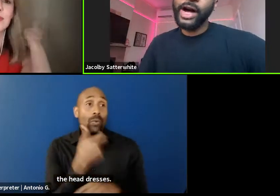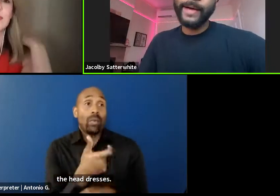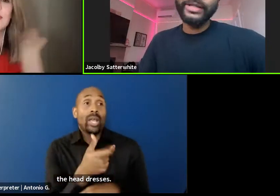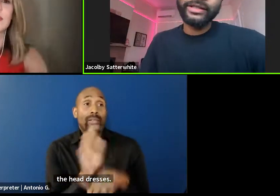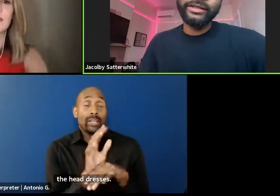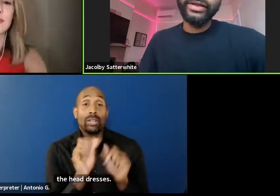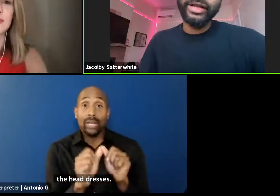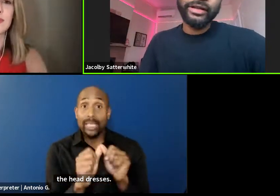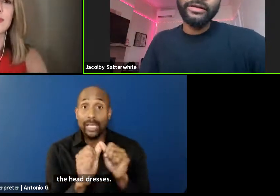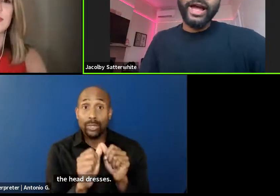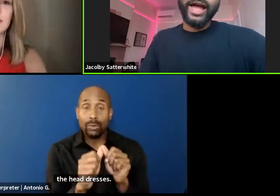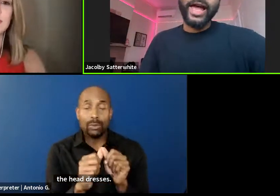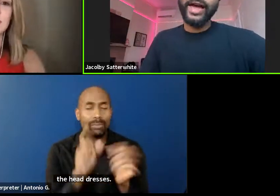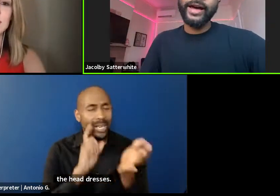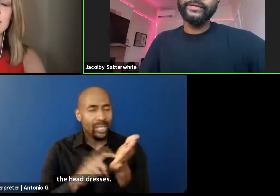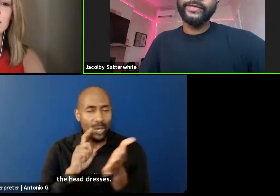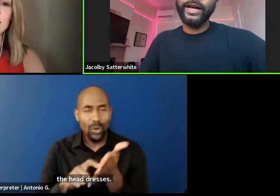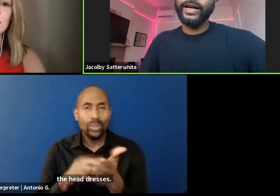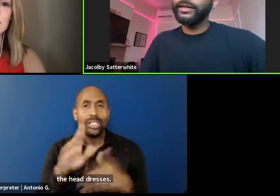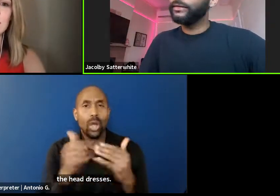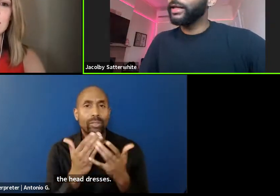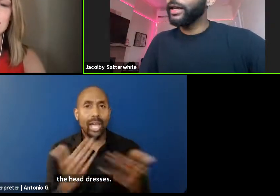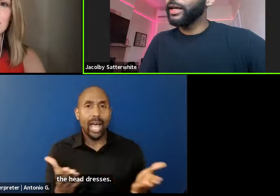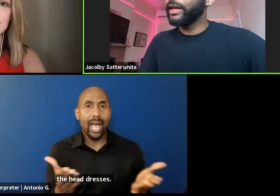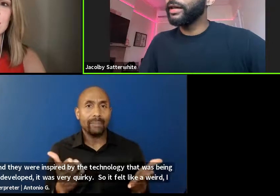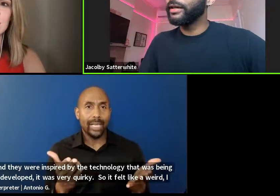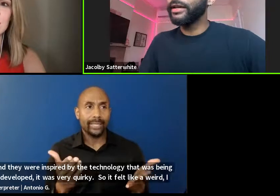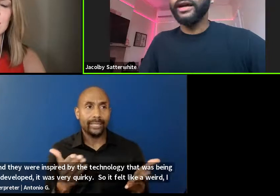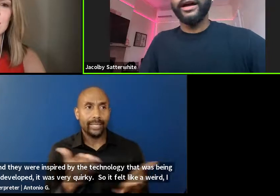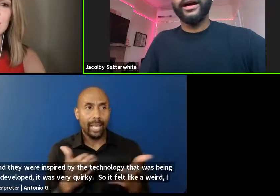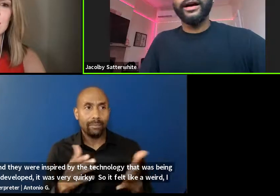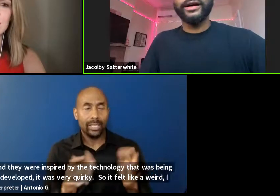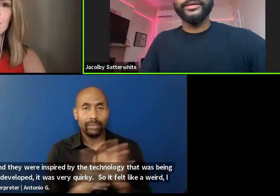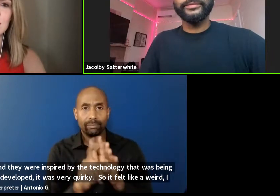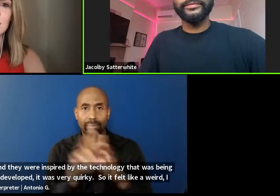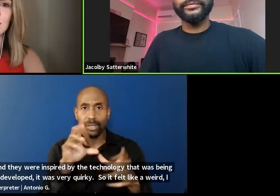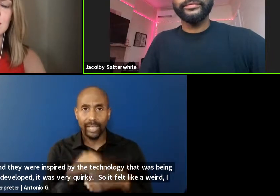all the objects in the video have kind of like,